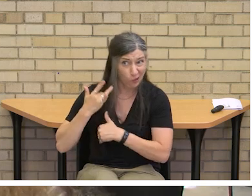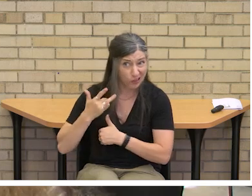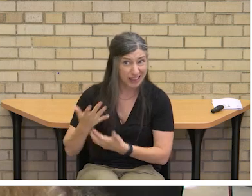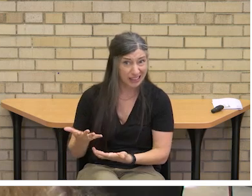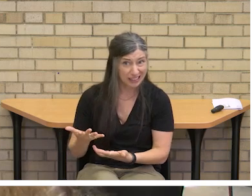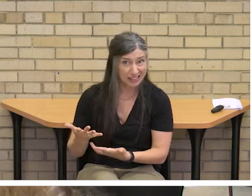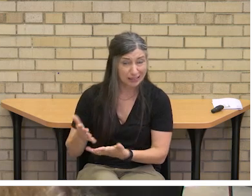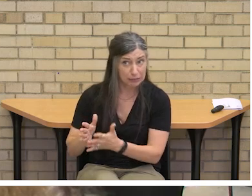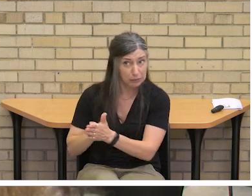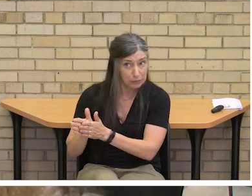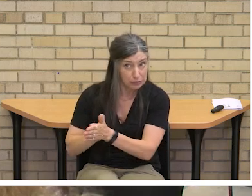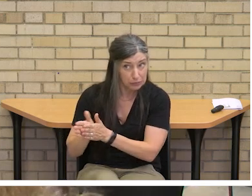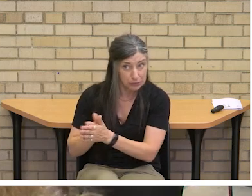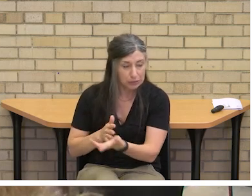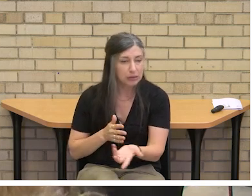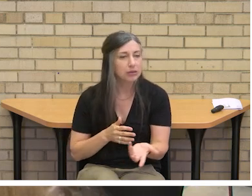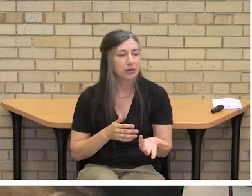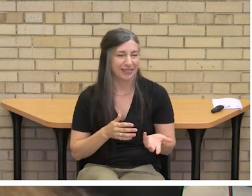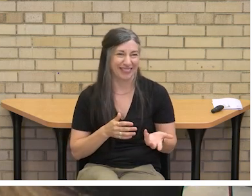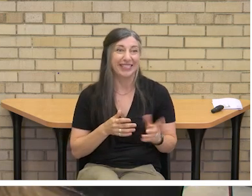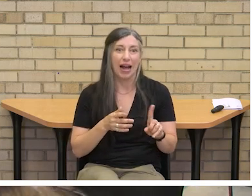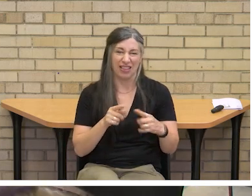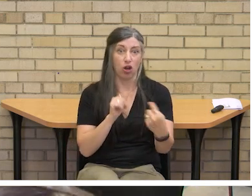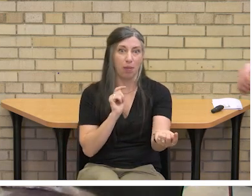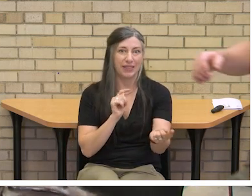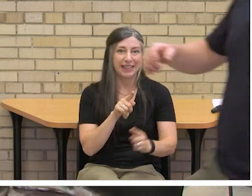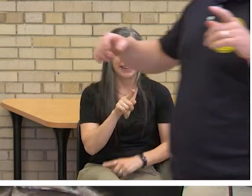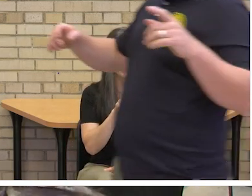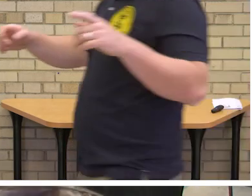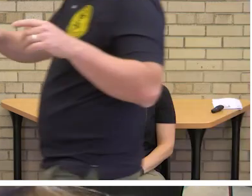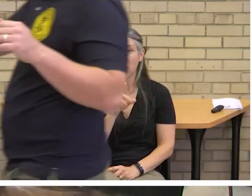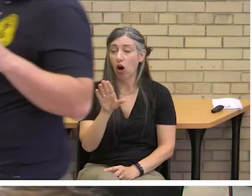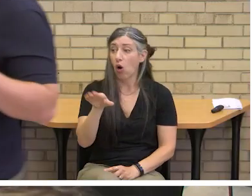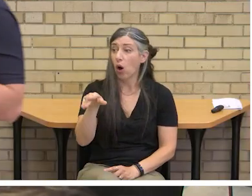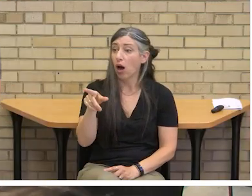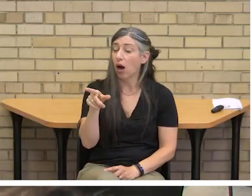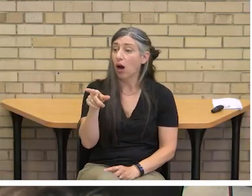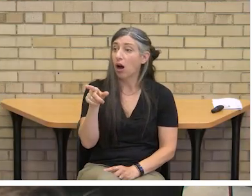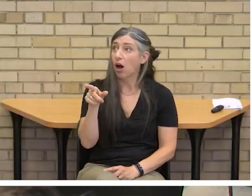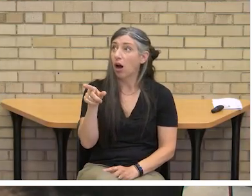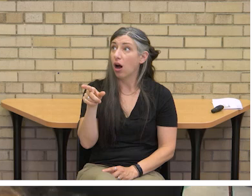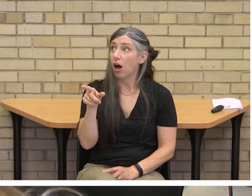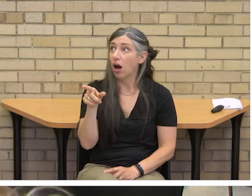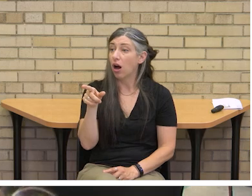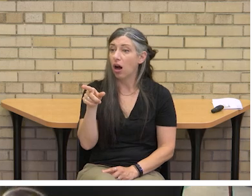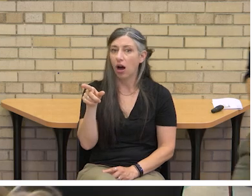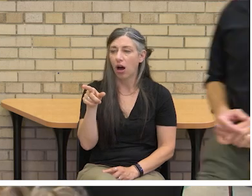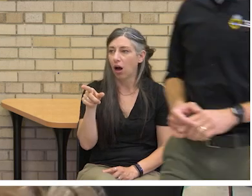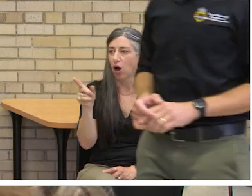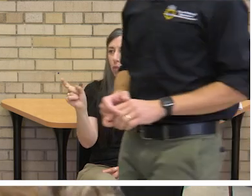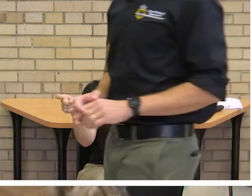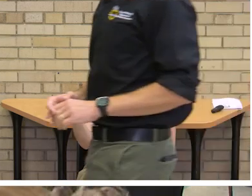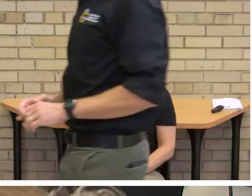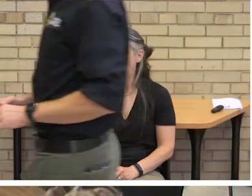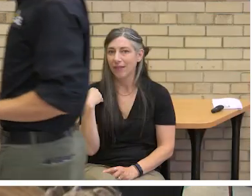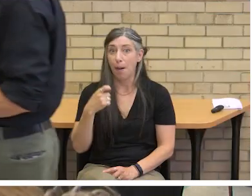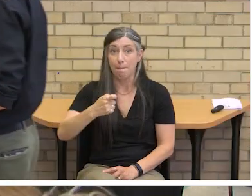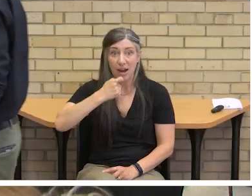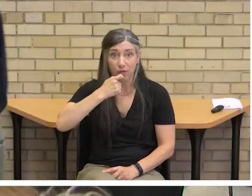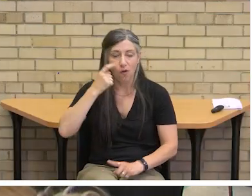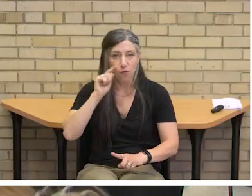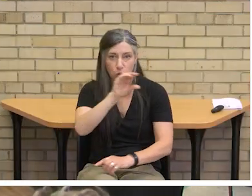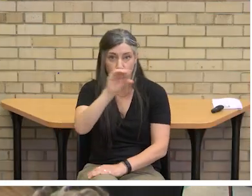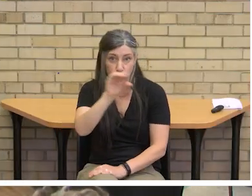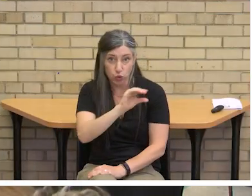There is disincentive for a Late completion, okay. Just so the people on Zoom, because they need the mic to hear. So if you want to